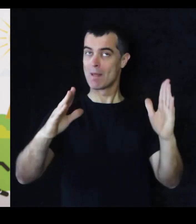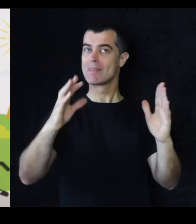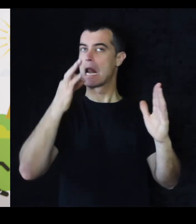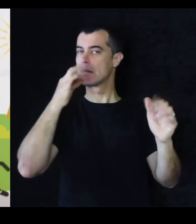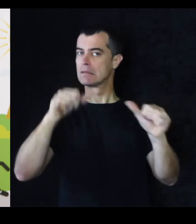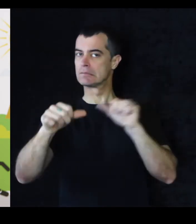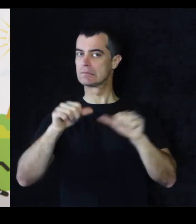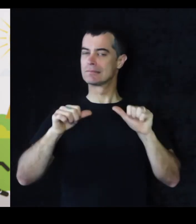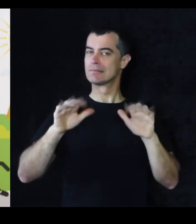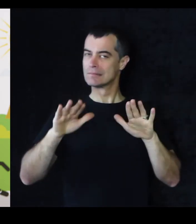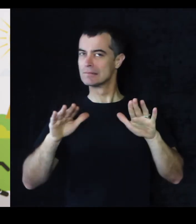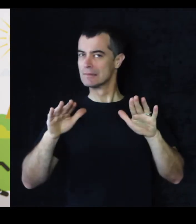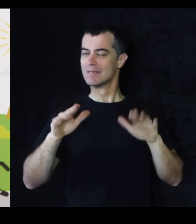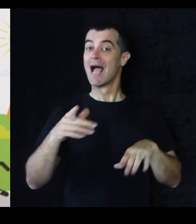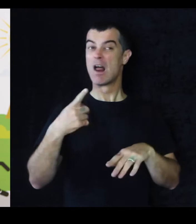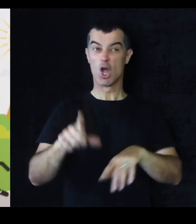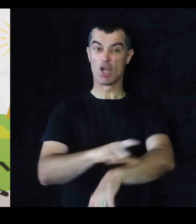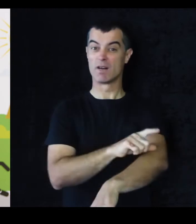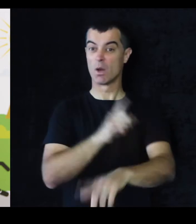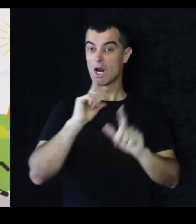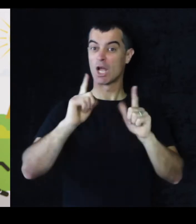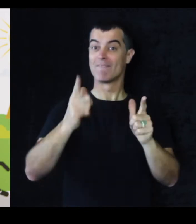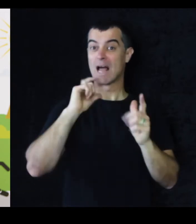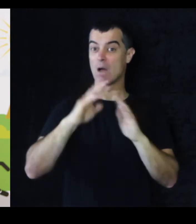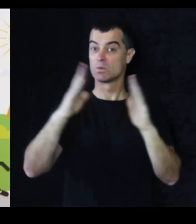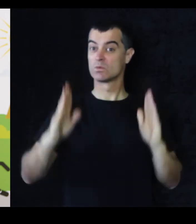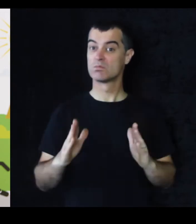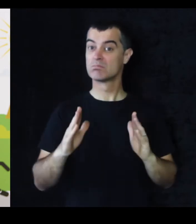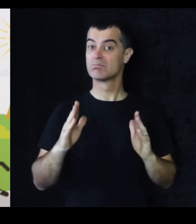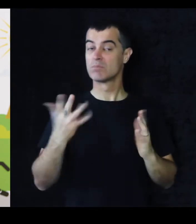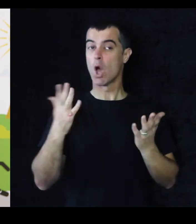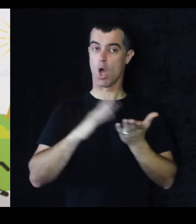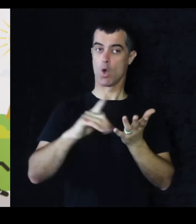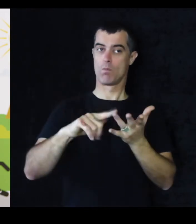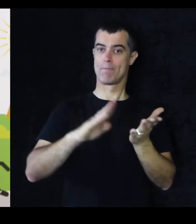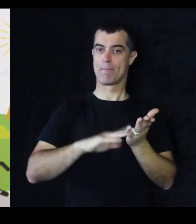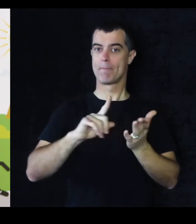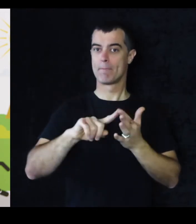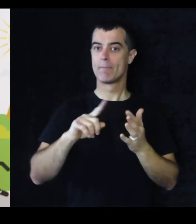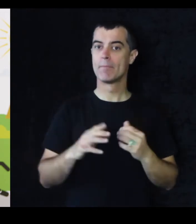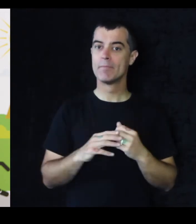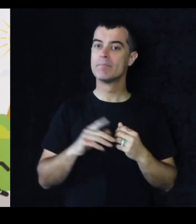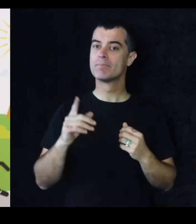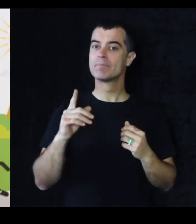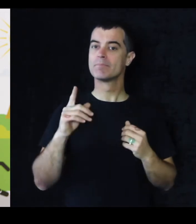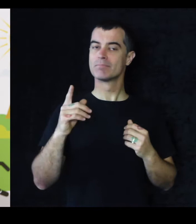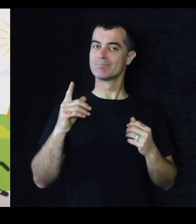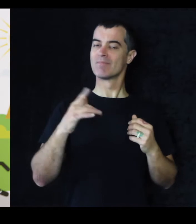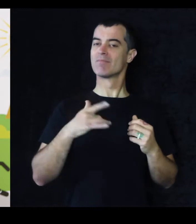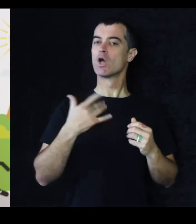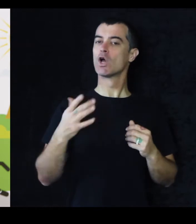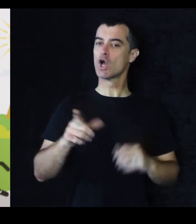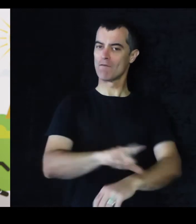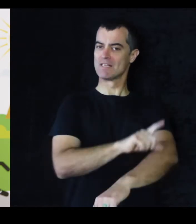And be confident when they go out and try to find a house and a home. Assume confidence. That